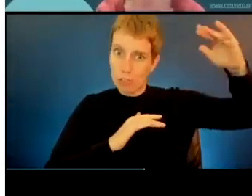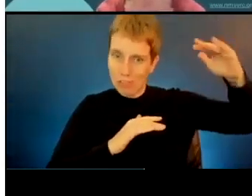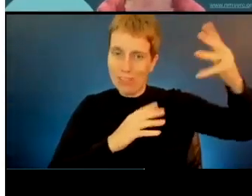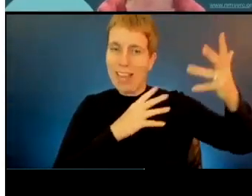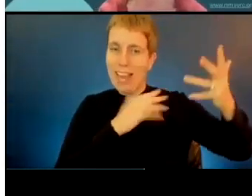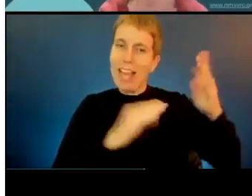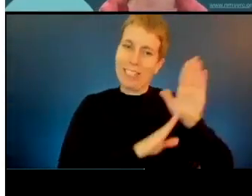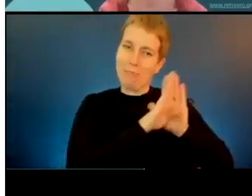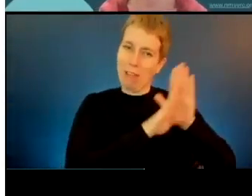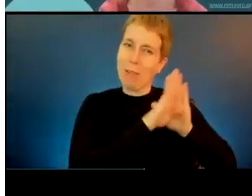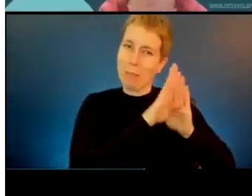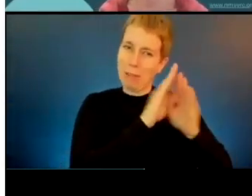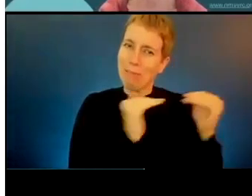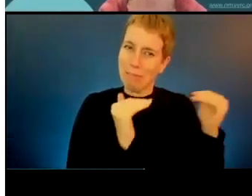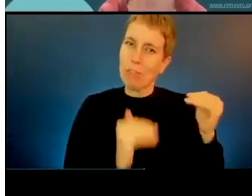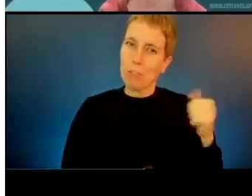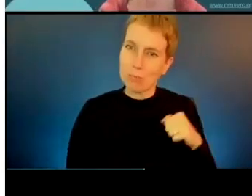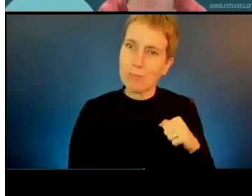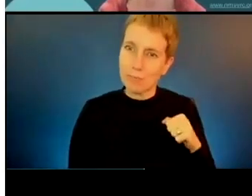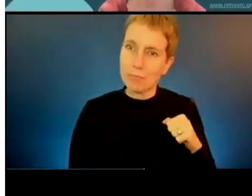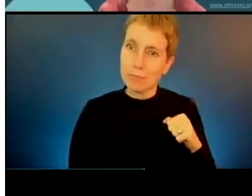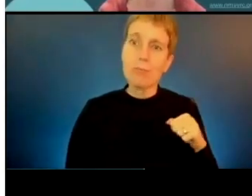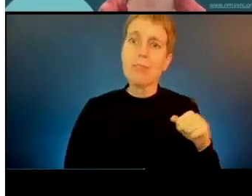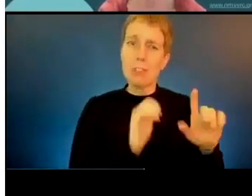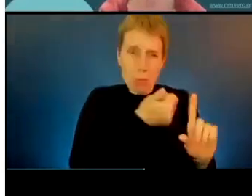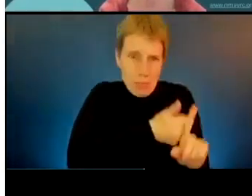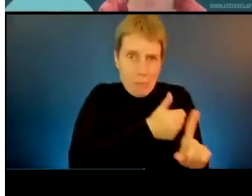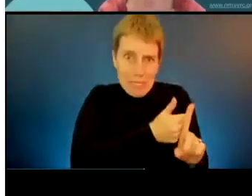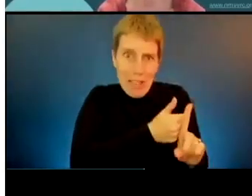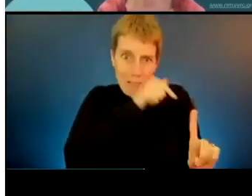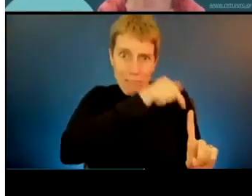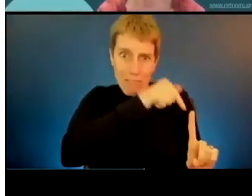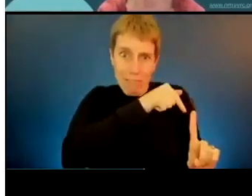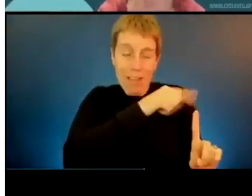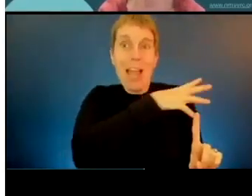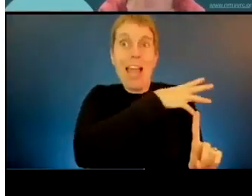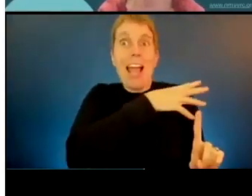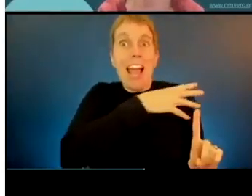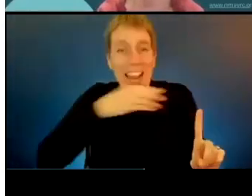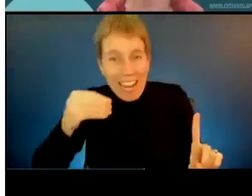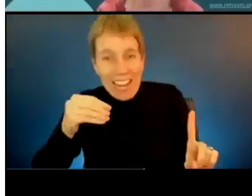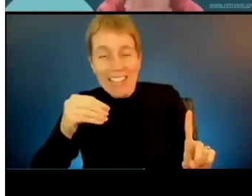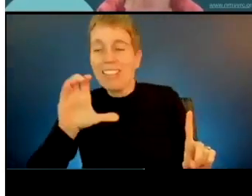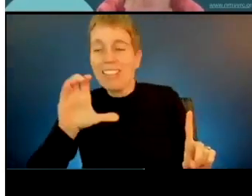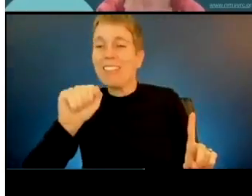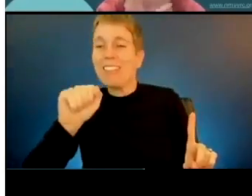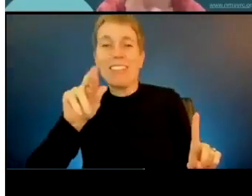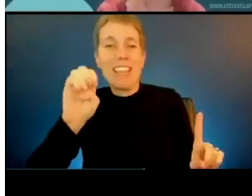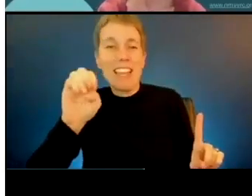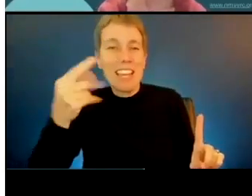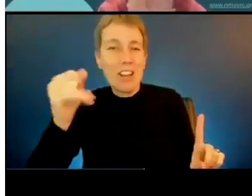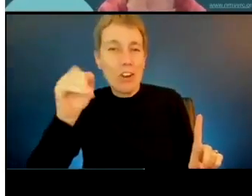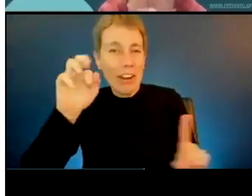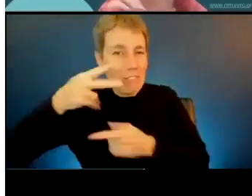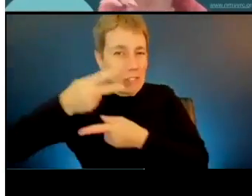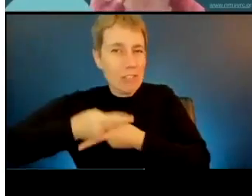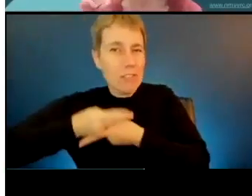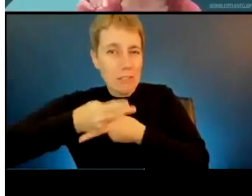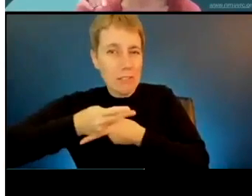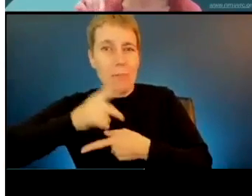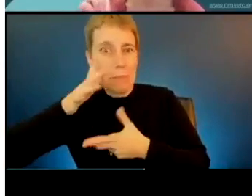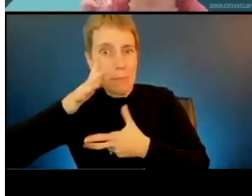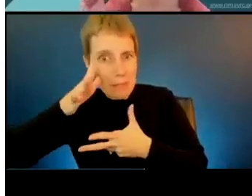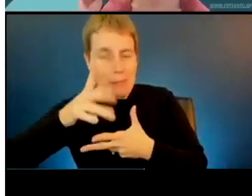adolescents, the role of the caregiver, right? How the caregiver is doing is incredibly important to how a child's doing. And also to keep in mind